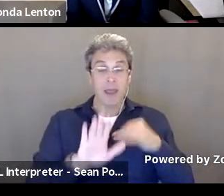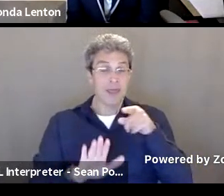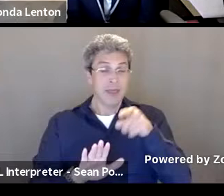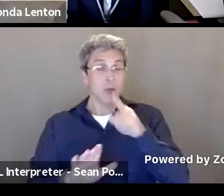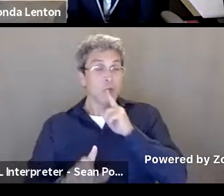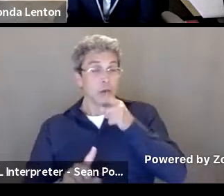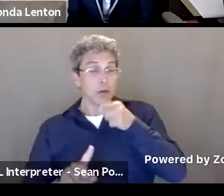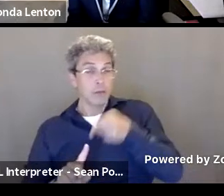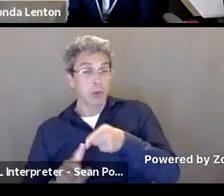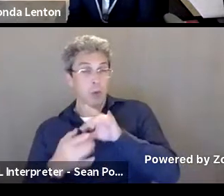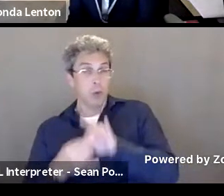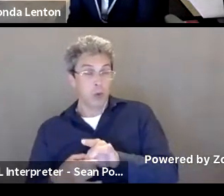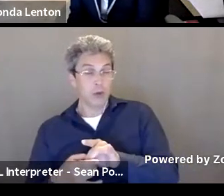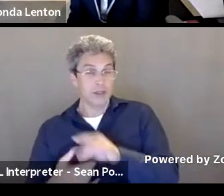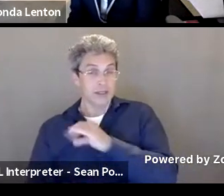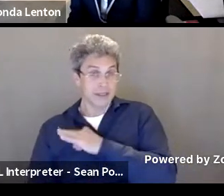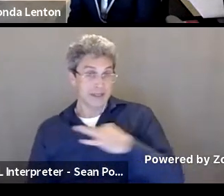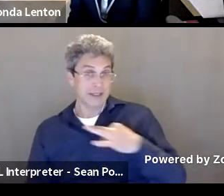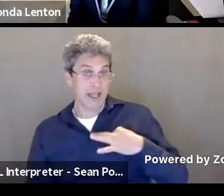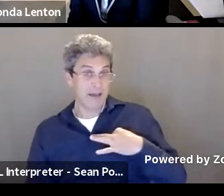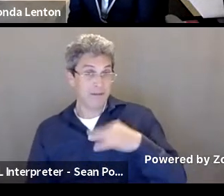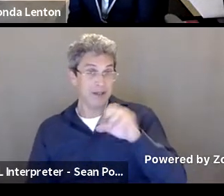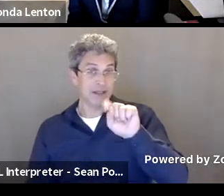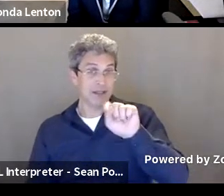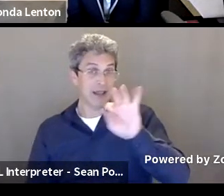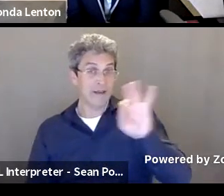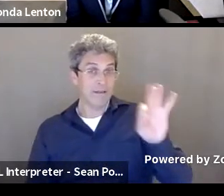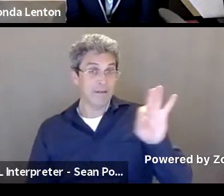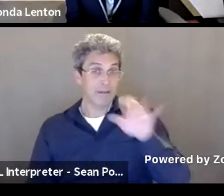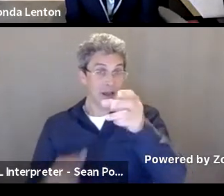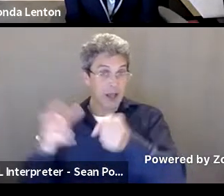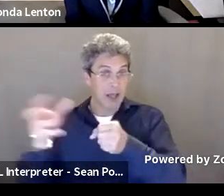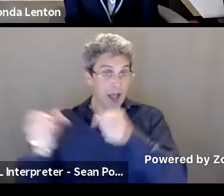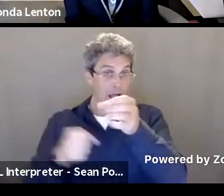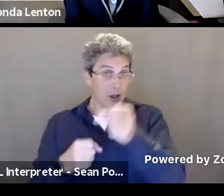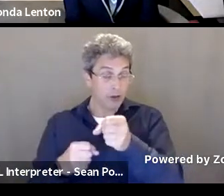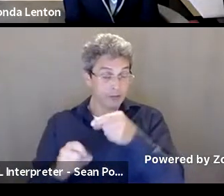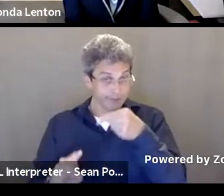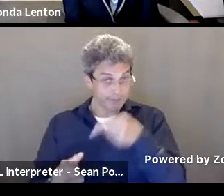add that we've been talking as well about